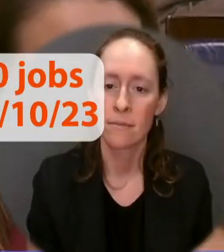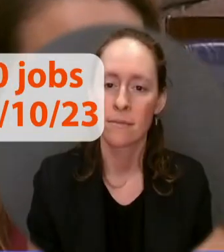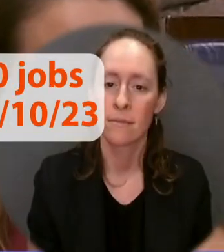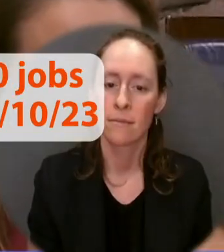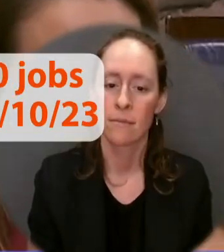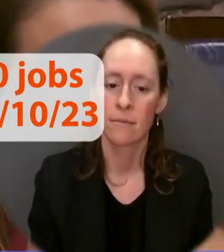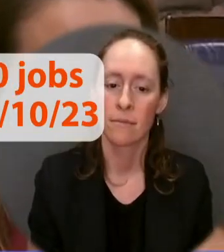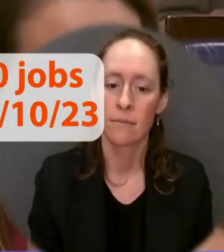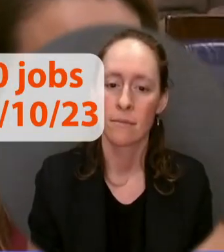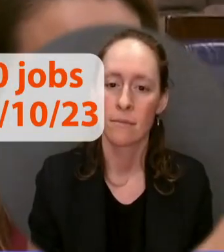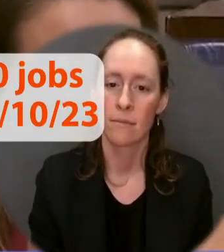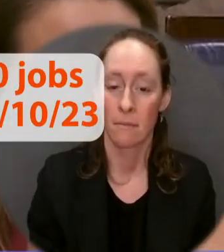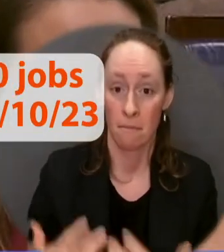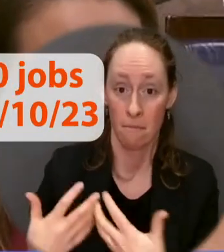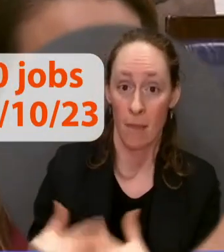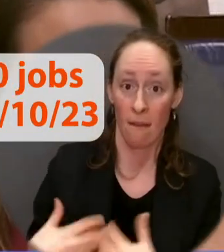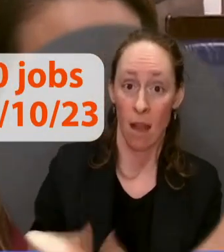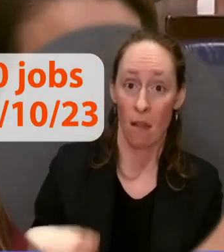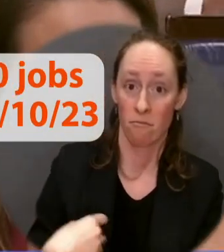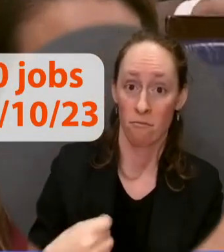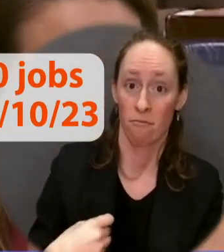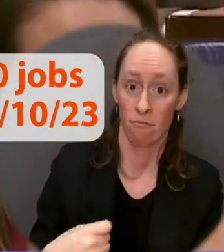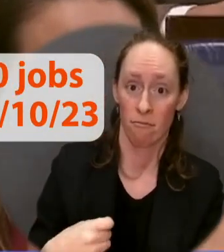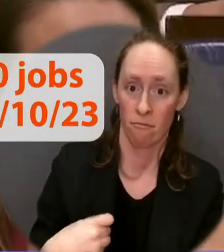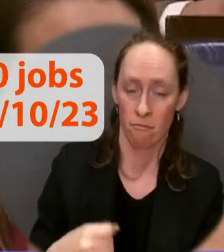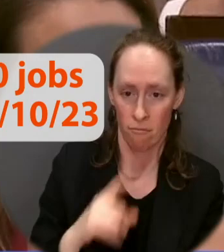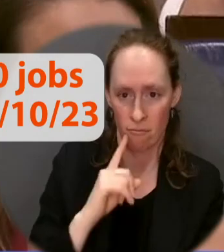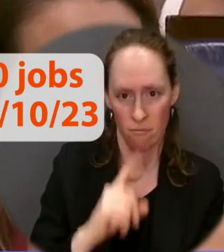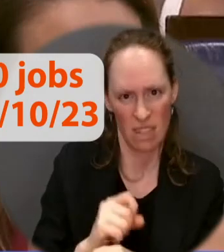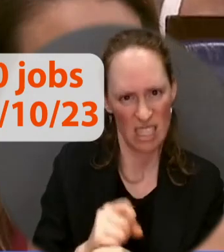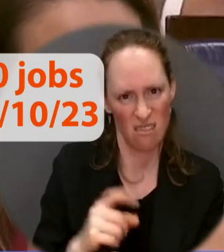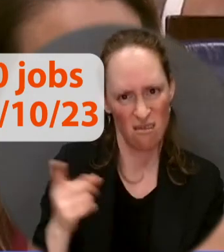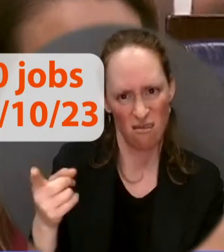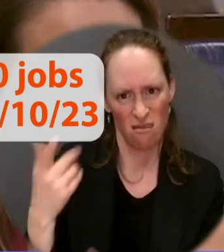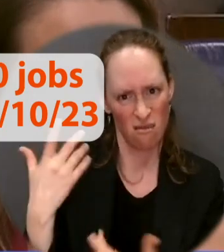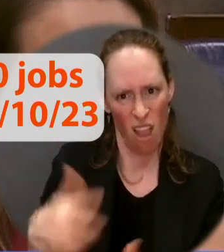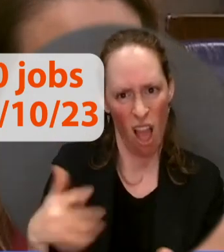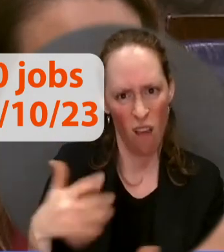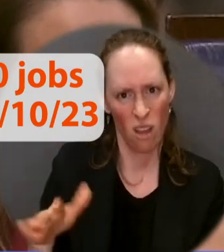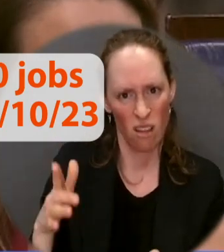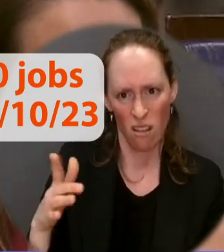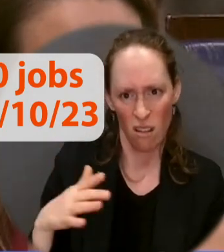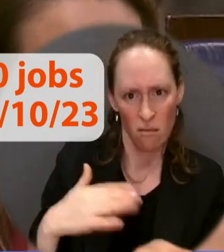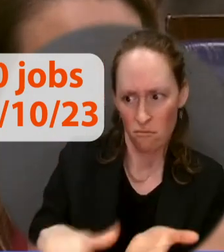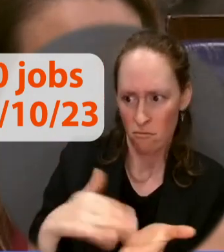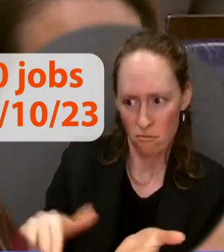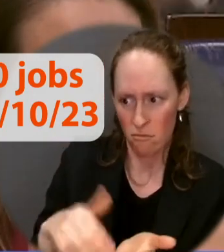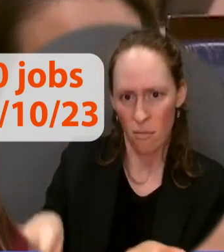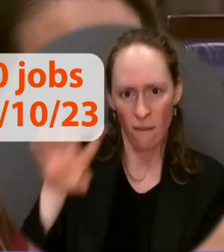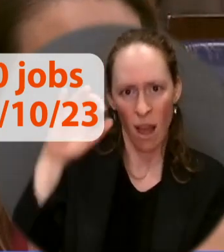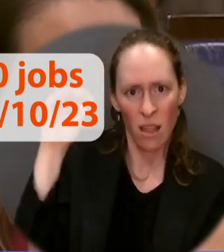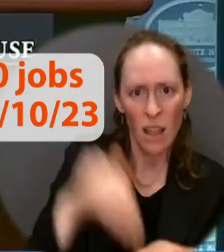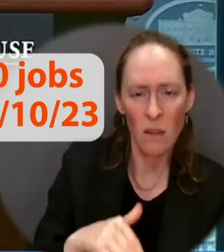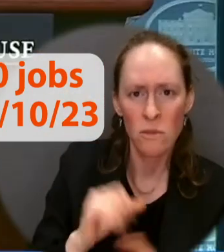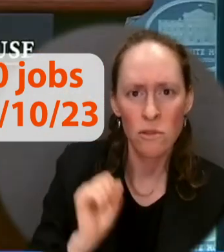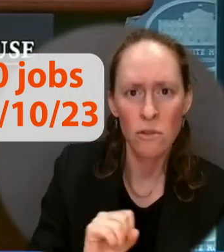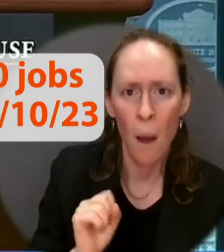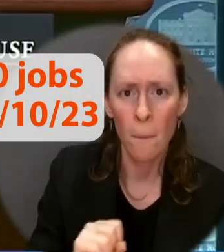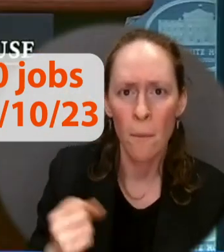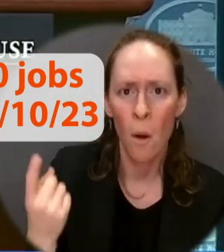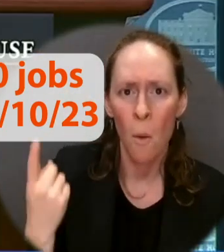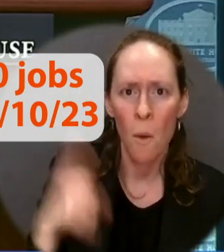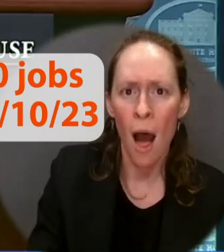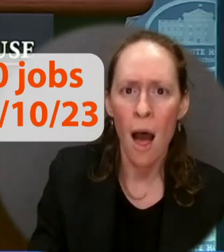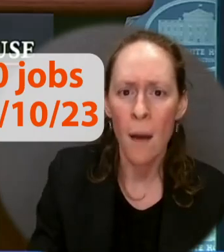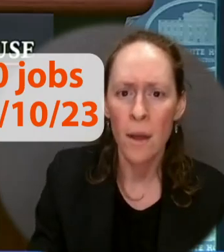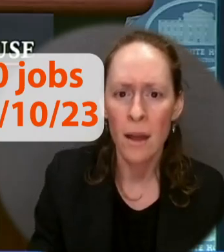January. Manufacturing lost 4,000 jobs. With the focus on manufacturing here, what happened? So again, so yes,